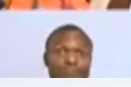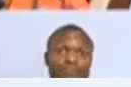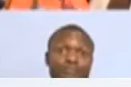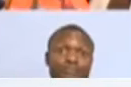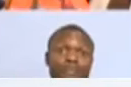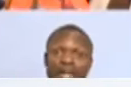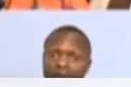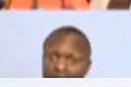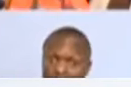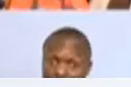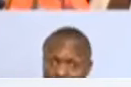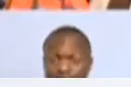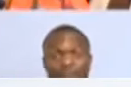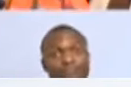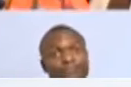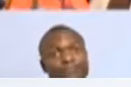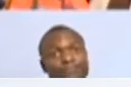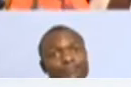Cash.